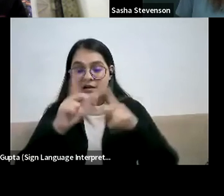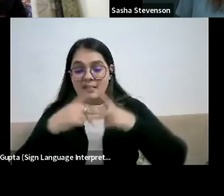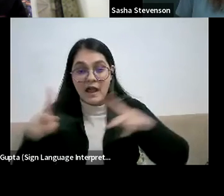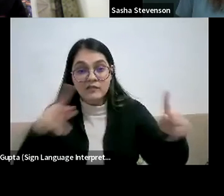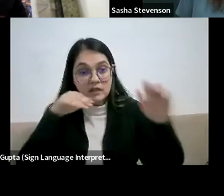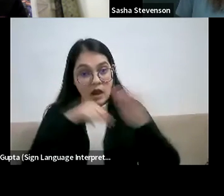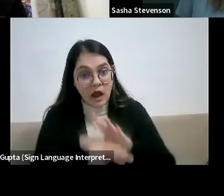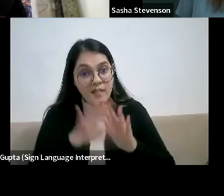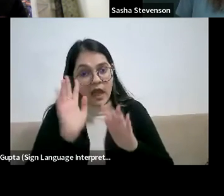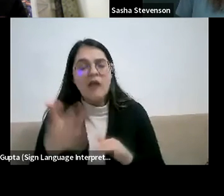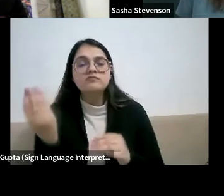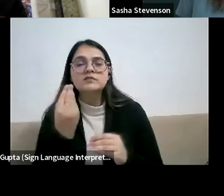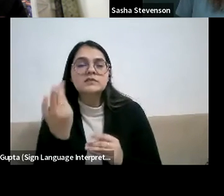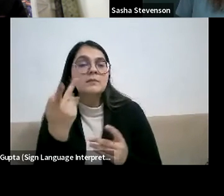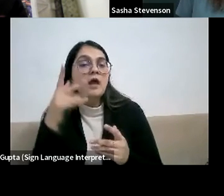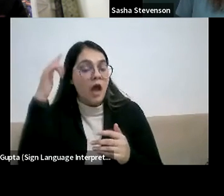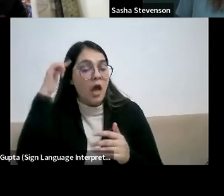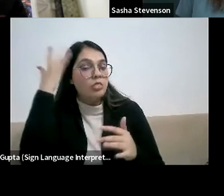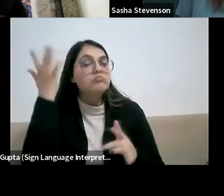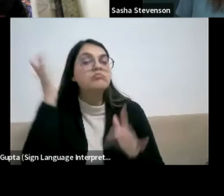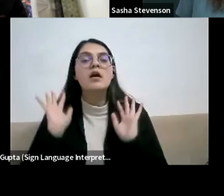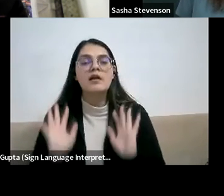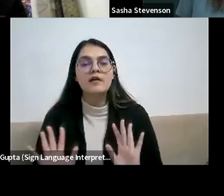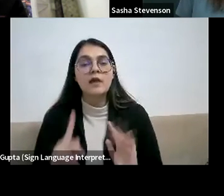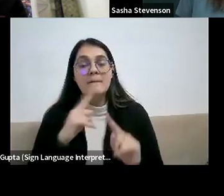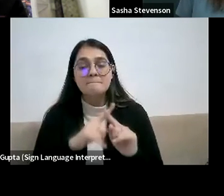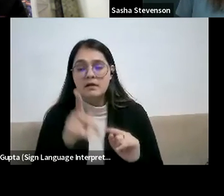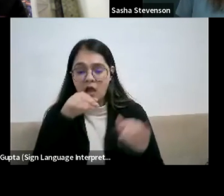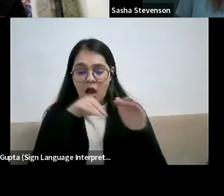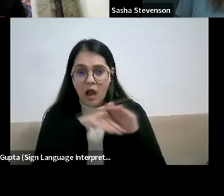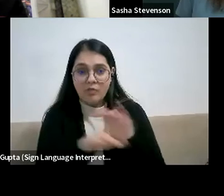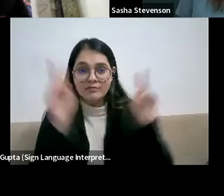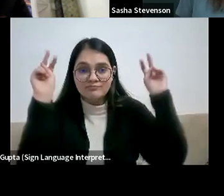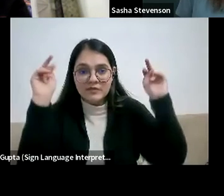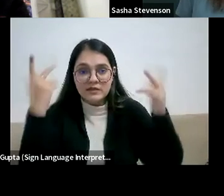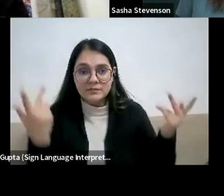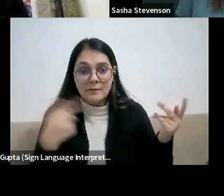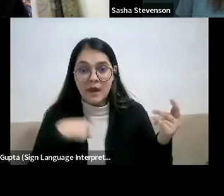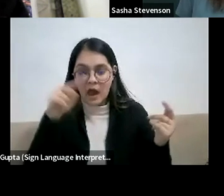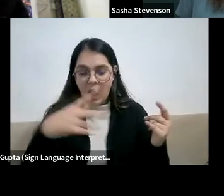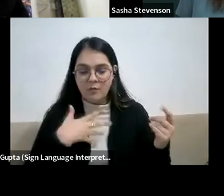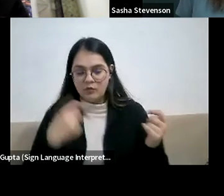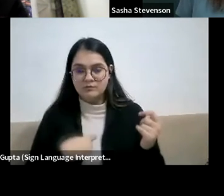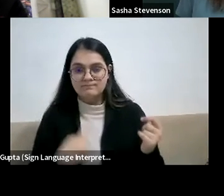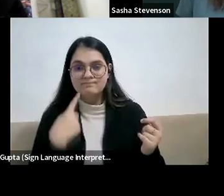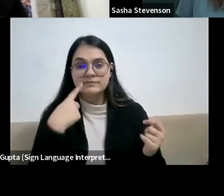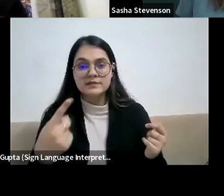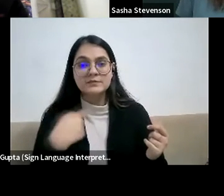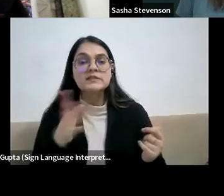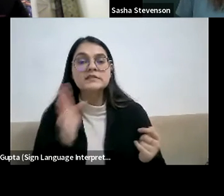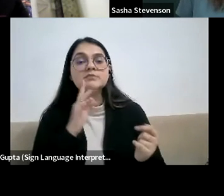very superficial diversity, but particularly in terms of the topic which I am assigned, because I have to speak